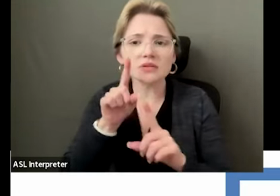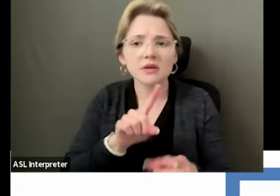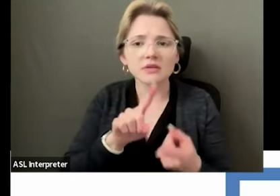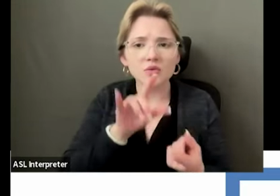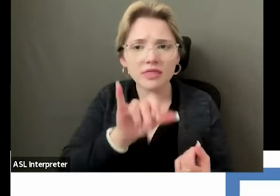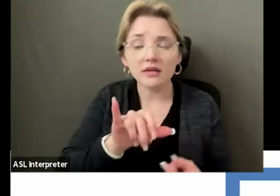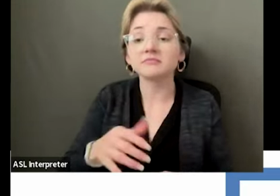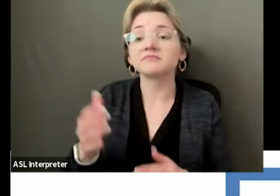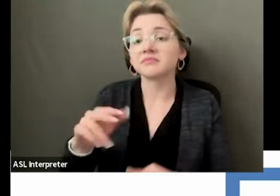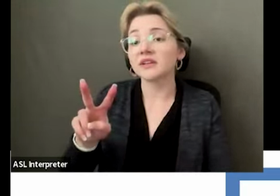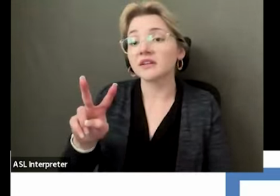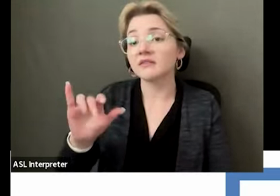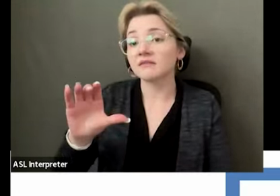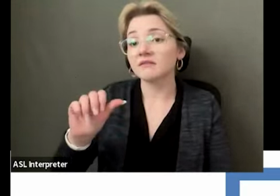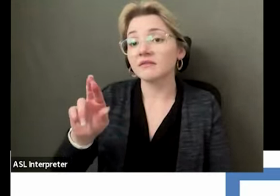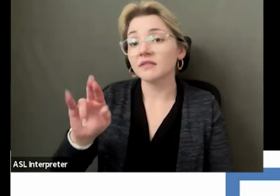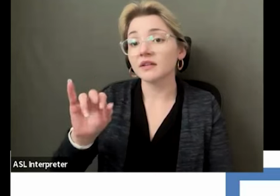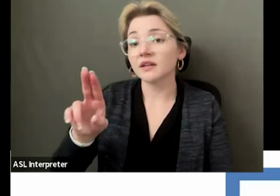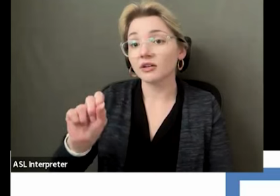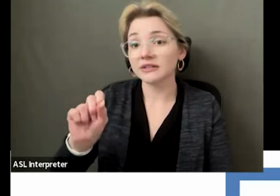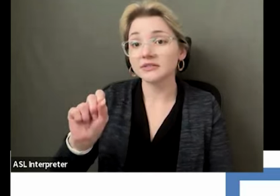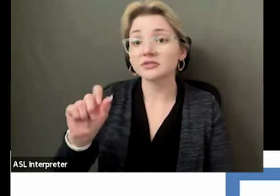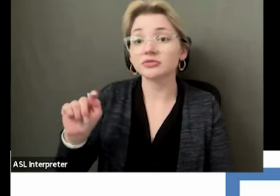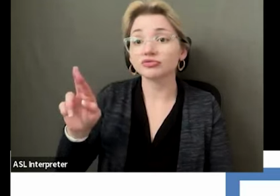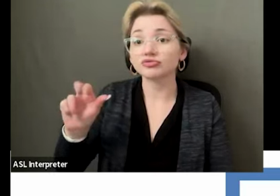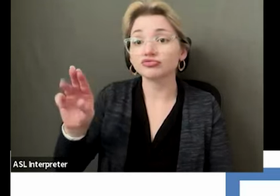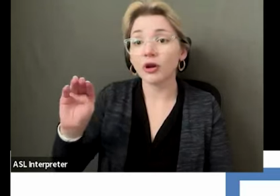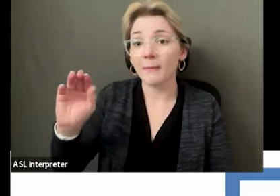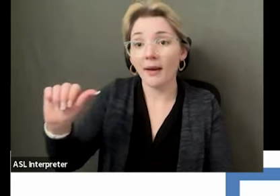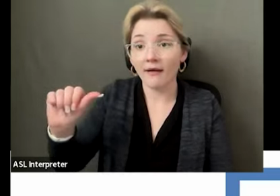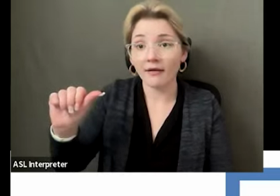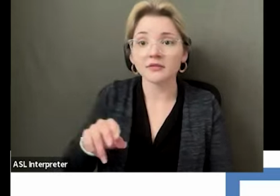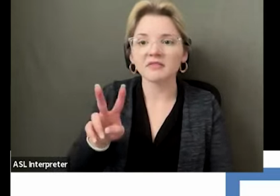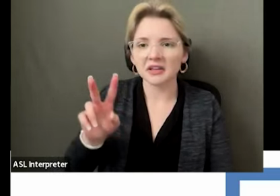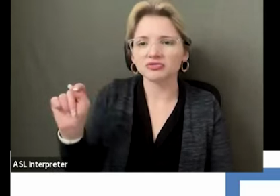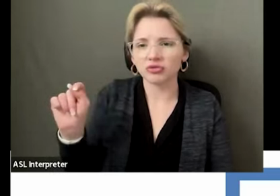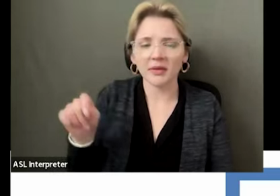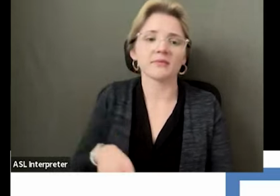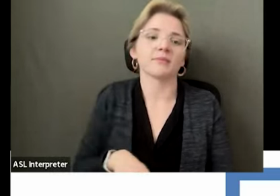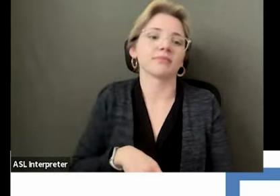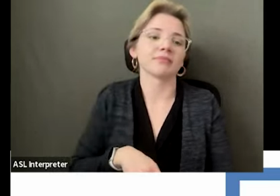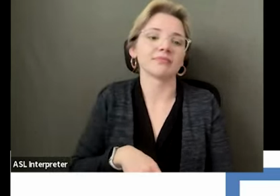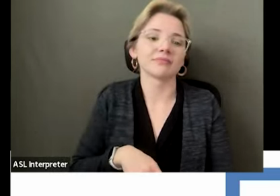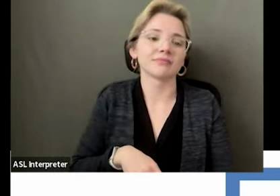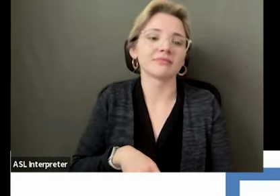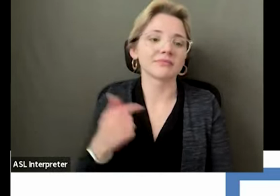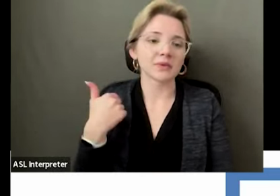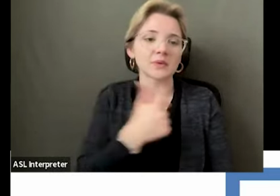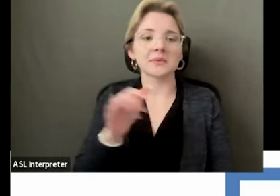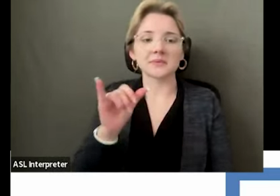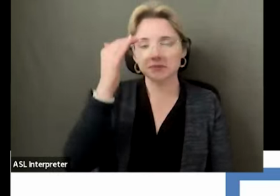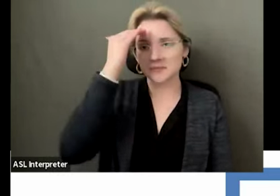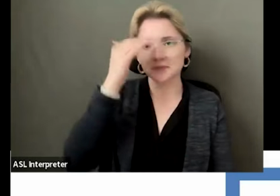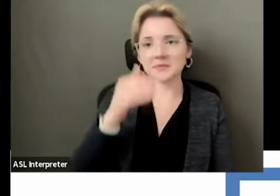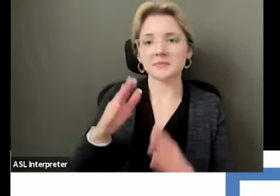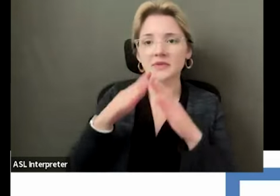vicarious trauma and self-care, and then also how housing providers can think through partnerships with victim service providers. So we know that housing providers may not be